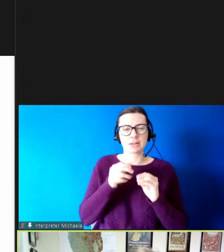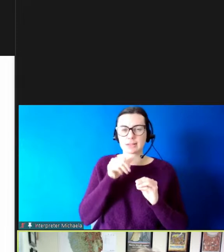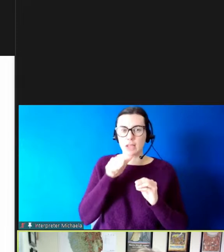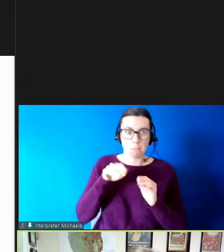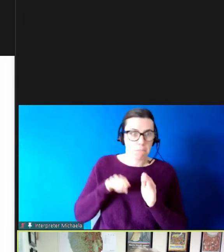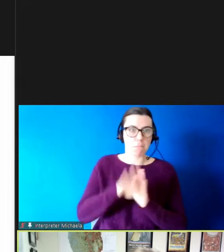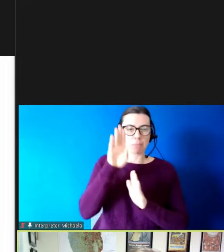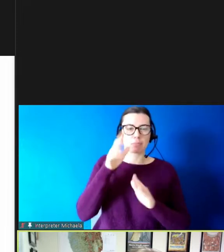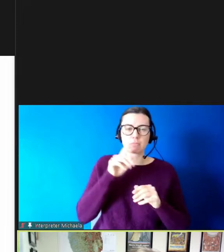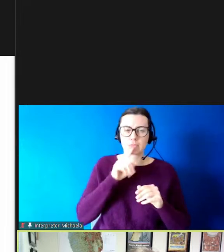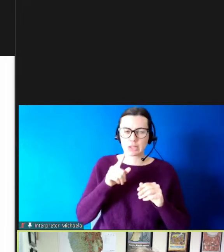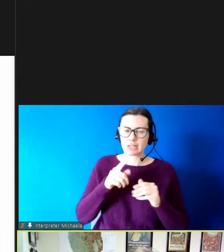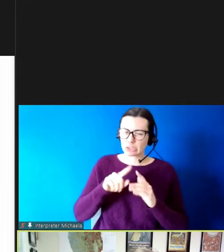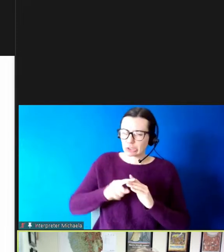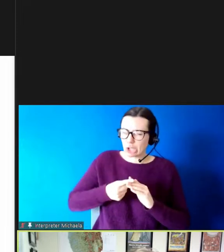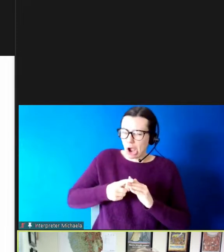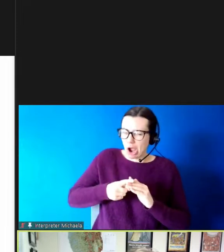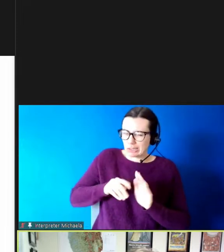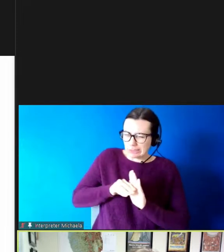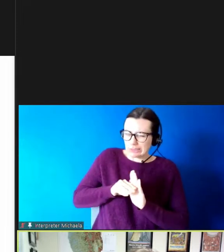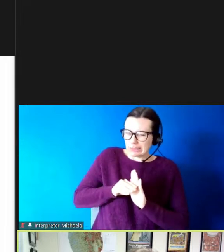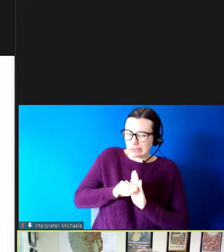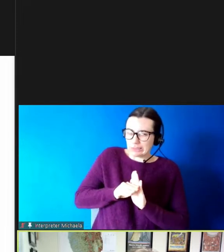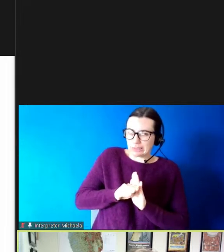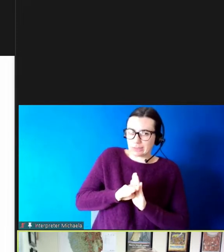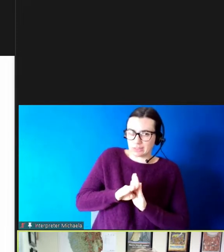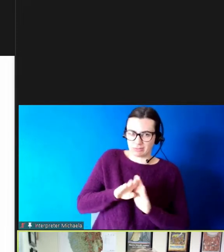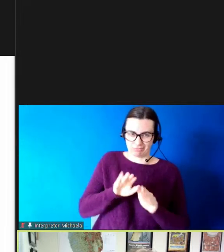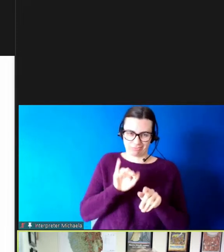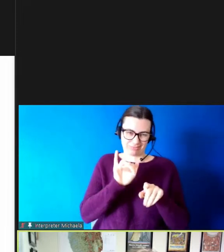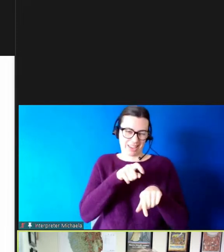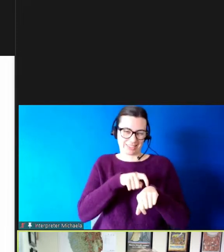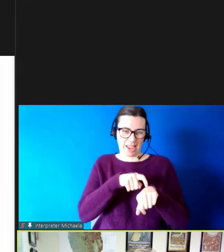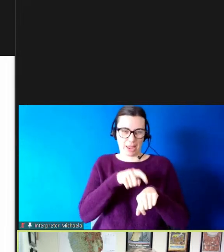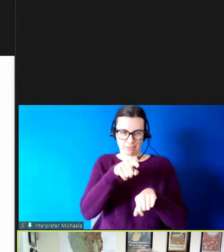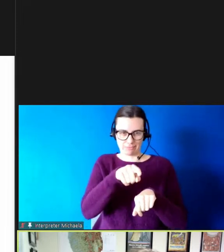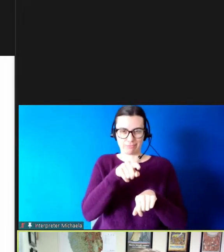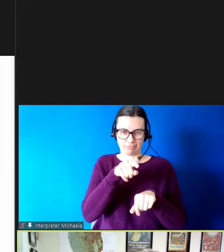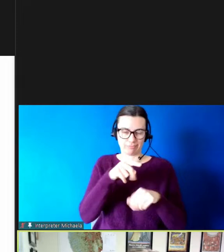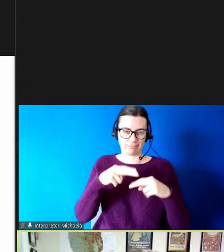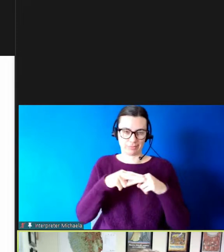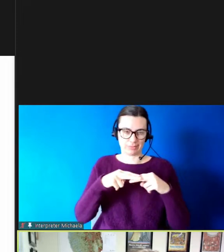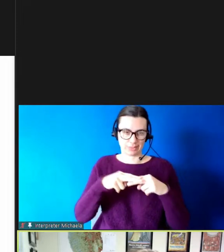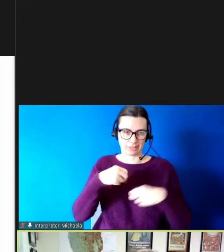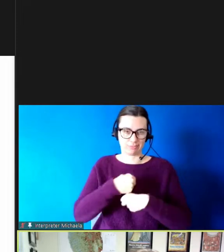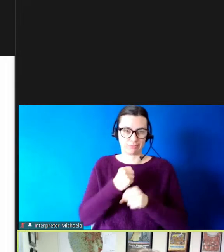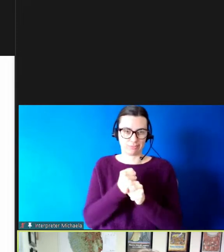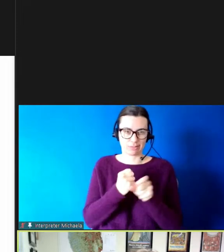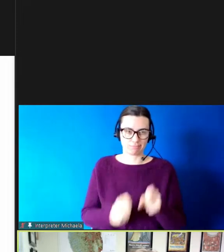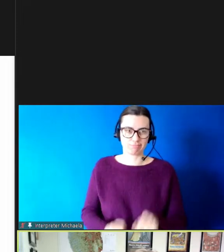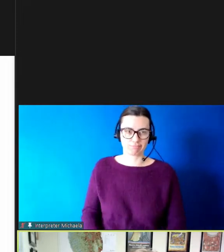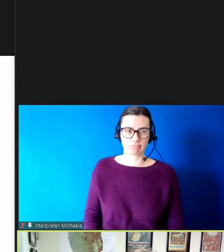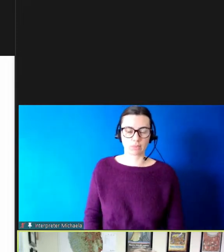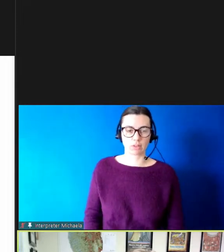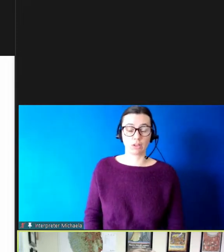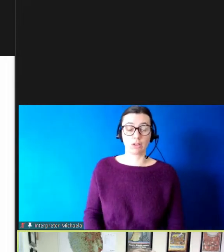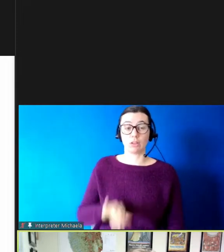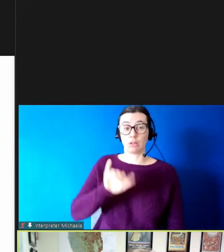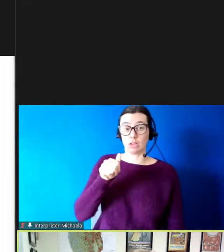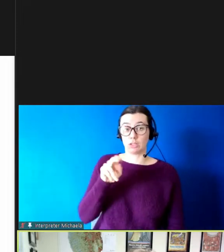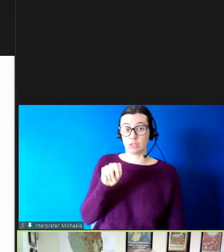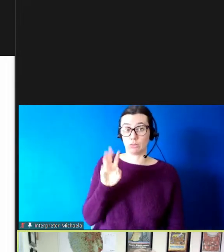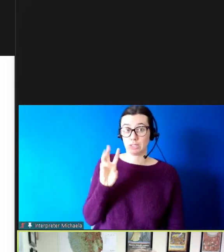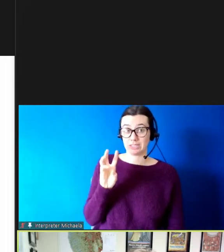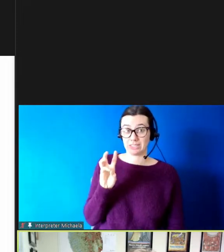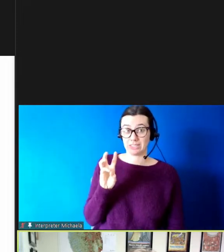they're just beginning to at the time that this slide was produced. So on January 6th,